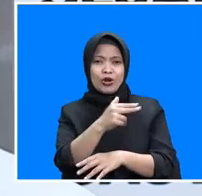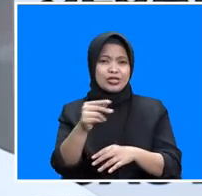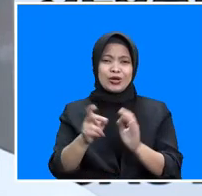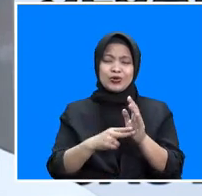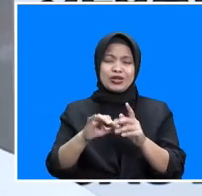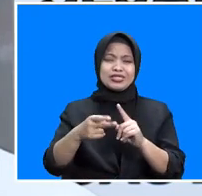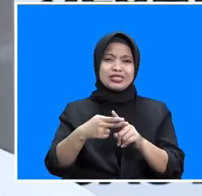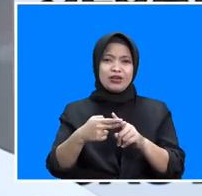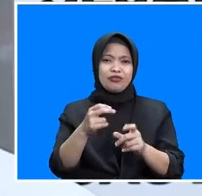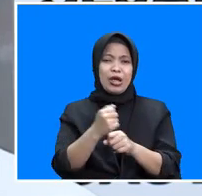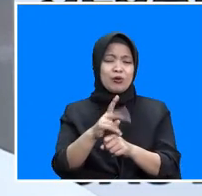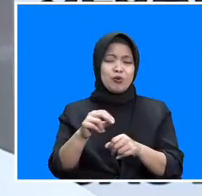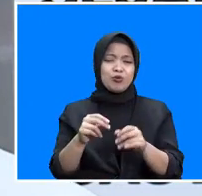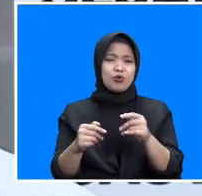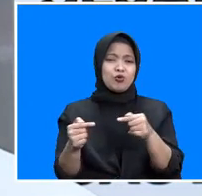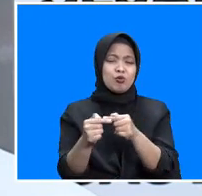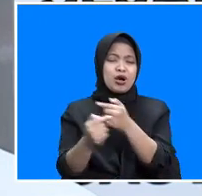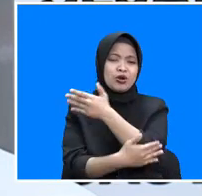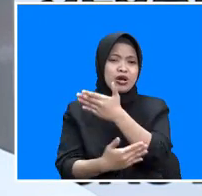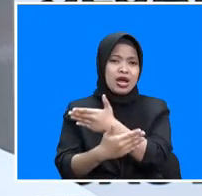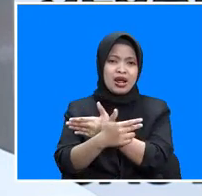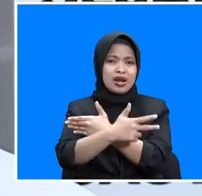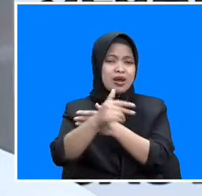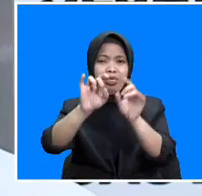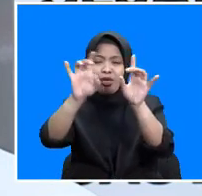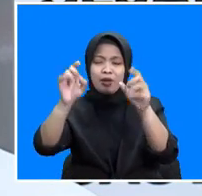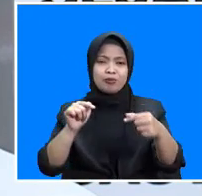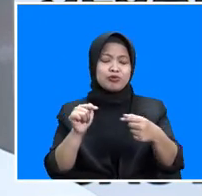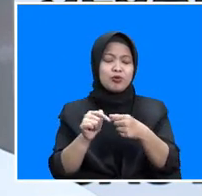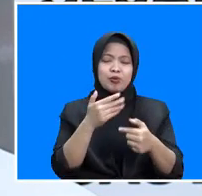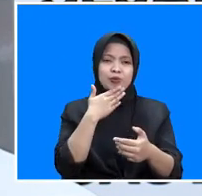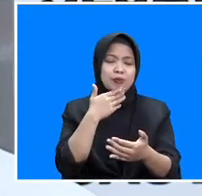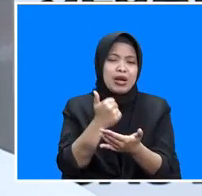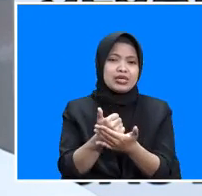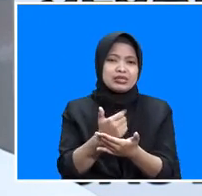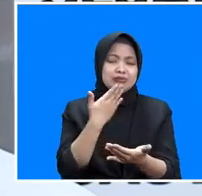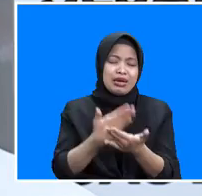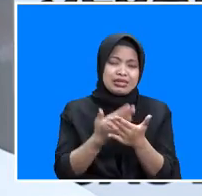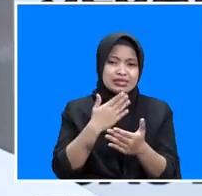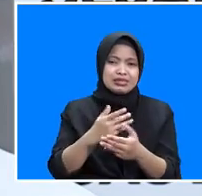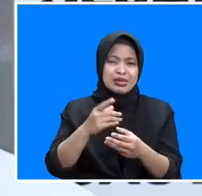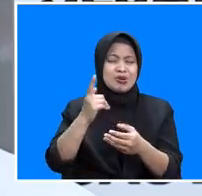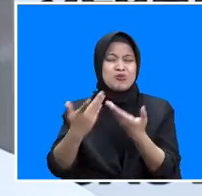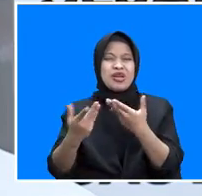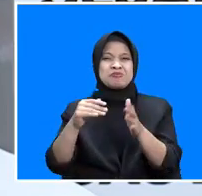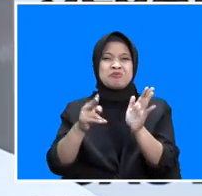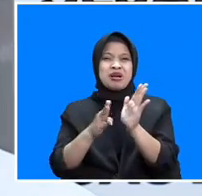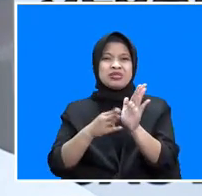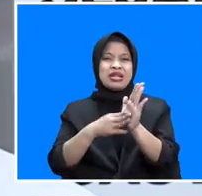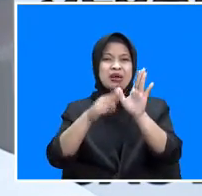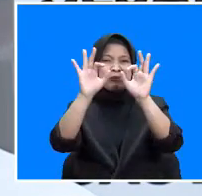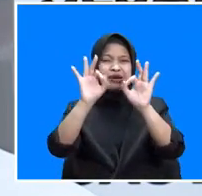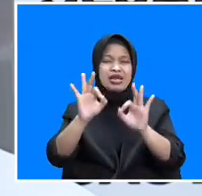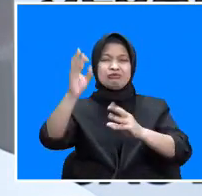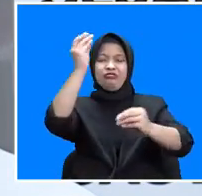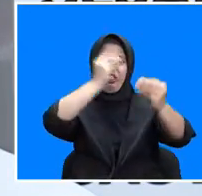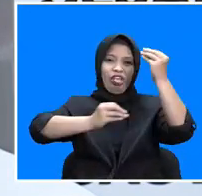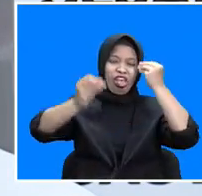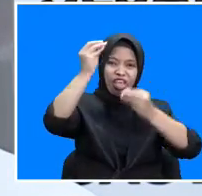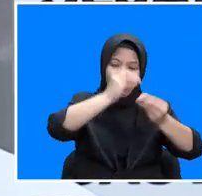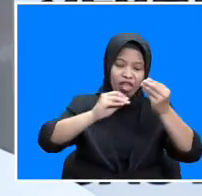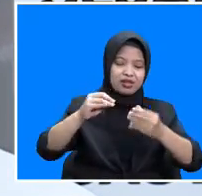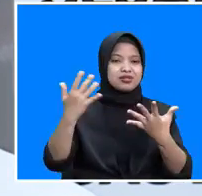very significant and complicated issues around education are really coming to the fore in that dialogue.